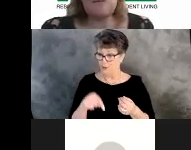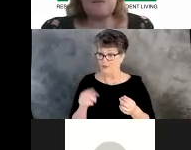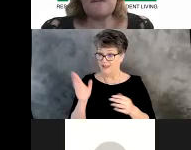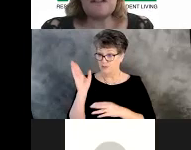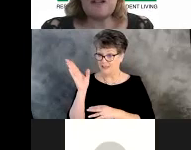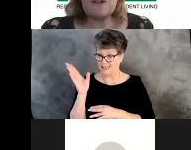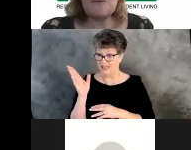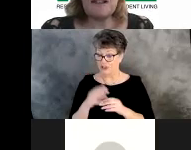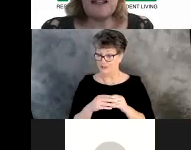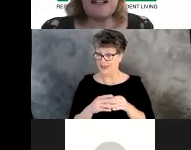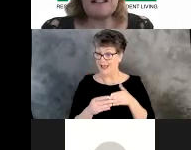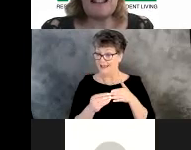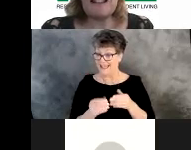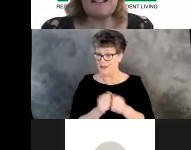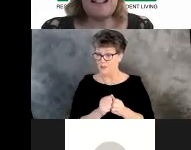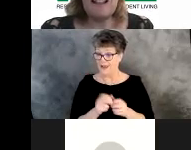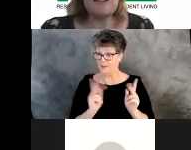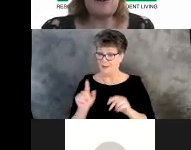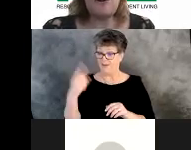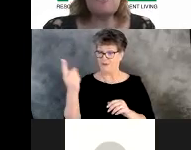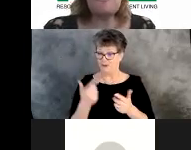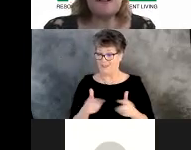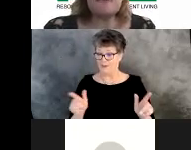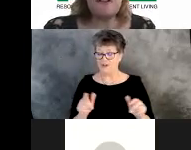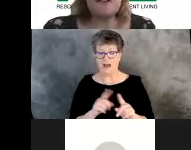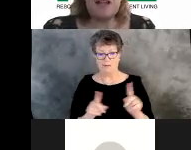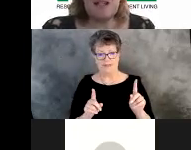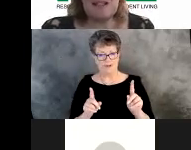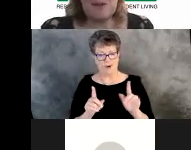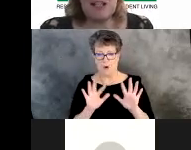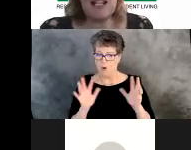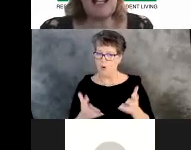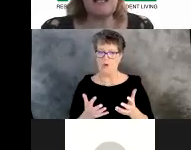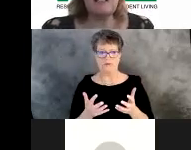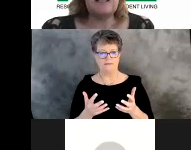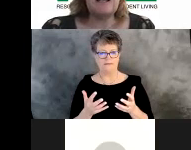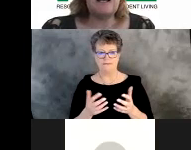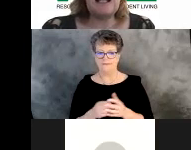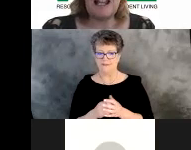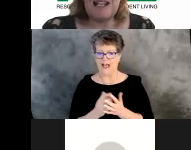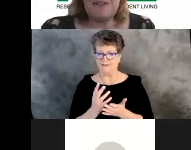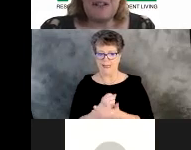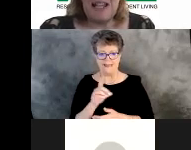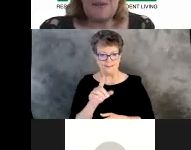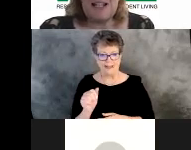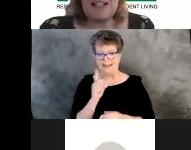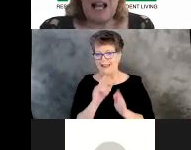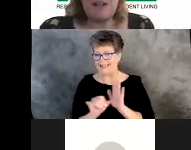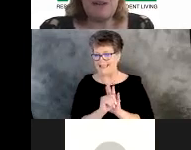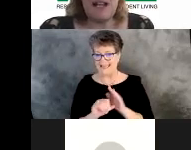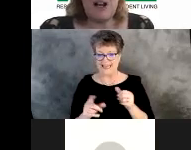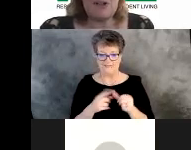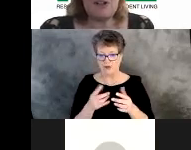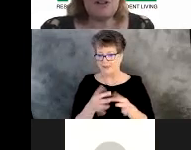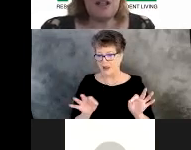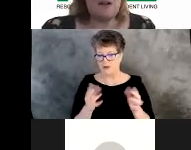lead with people first language. But like I said, there's a whole movement of claiming disability and identity first language that's happening